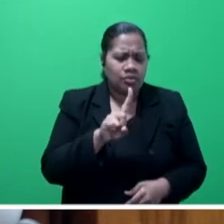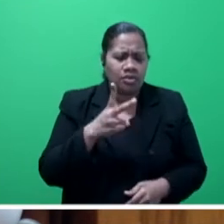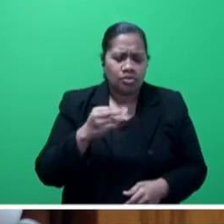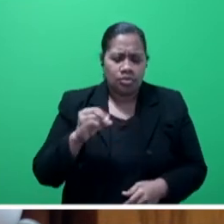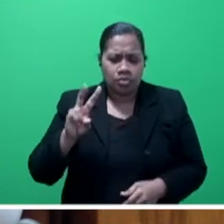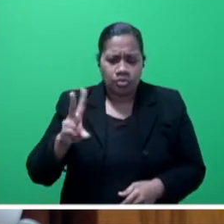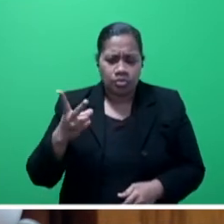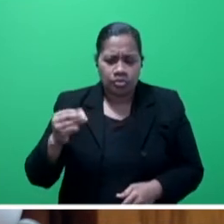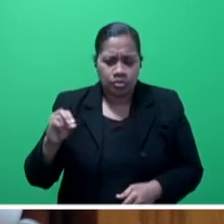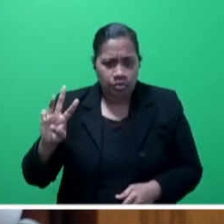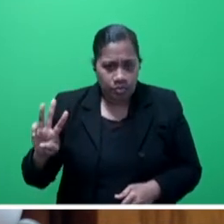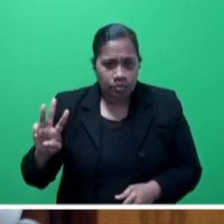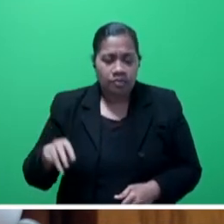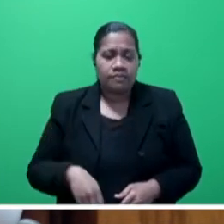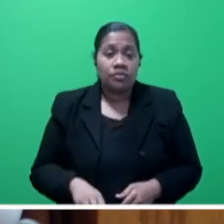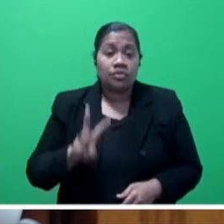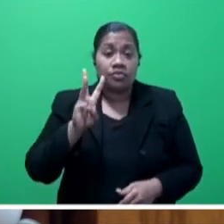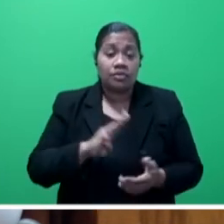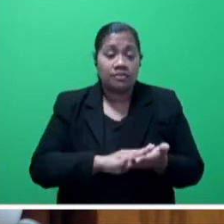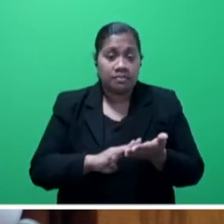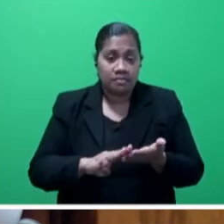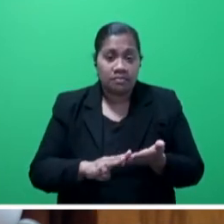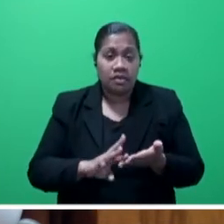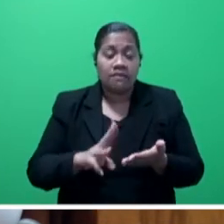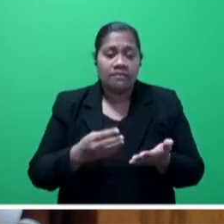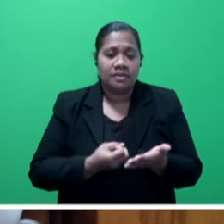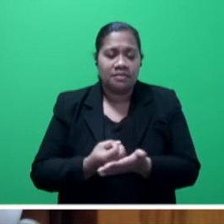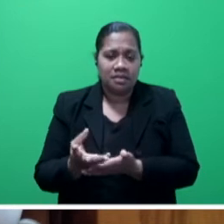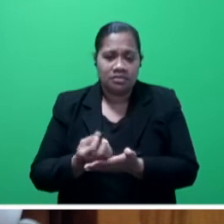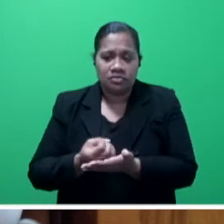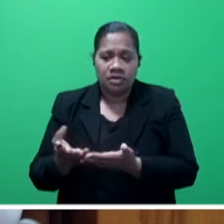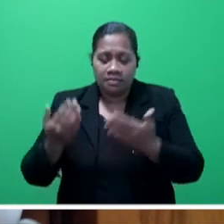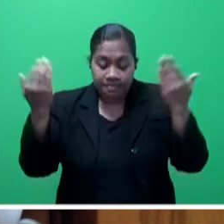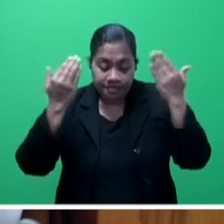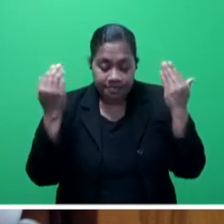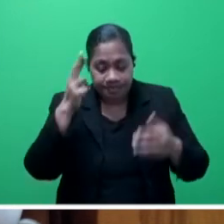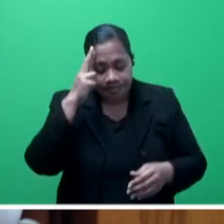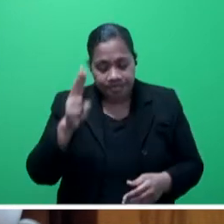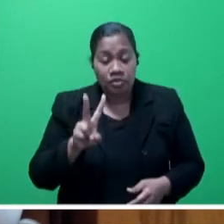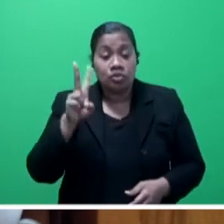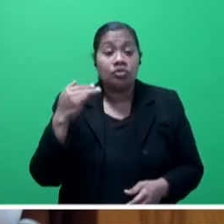2023, of which 3 million is for operating expenditure. Mr. Speaker,